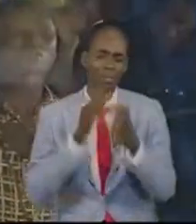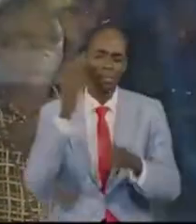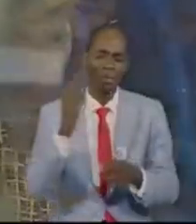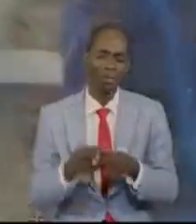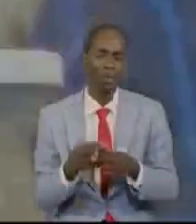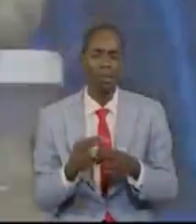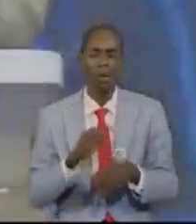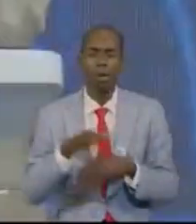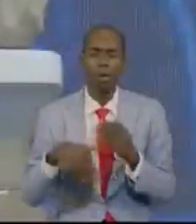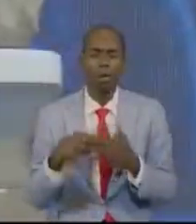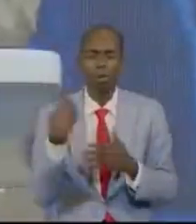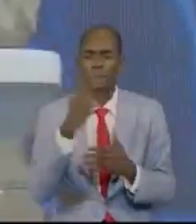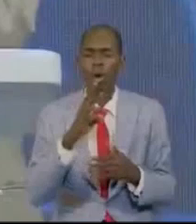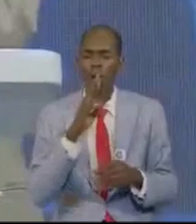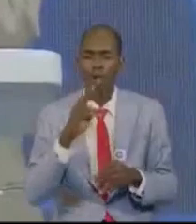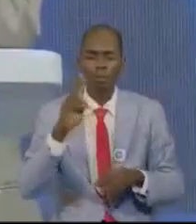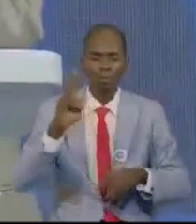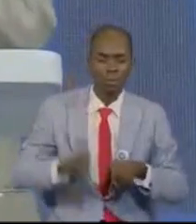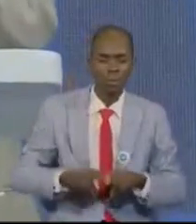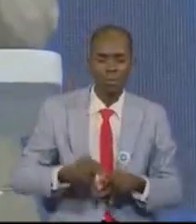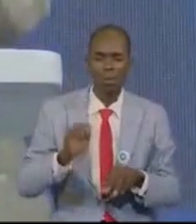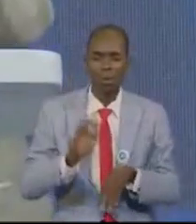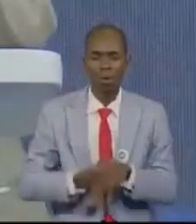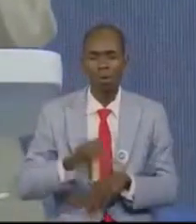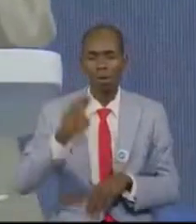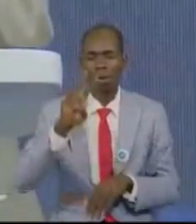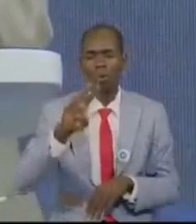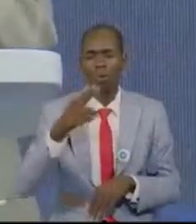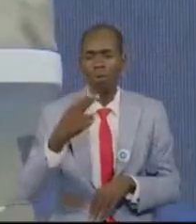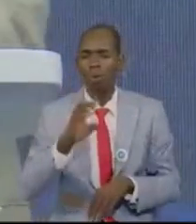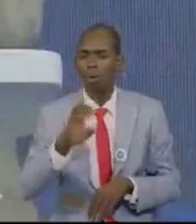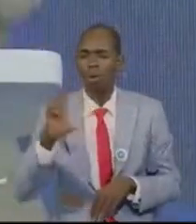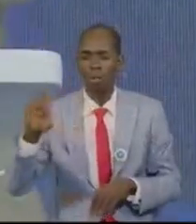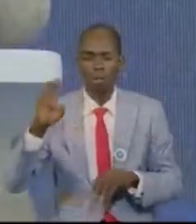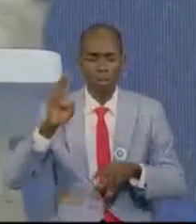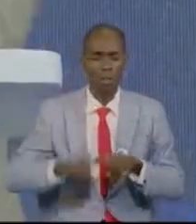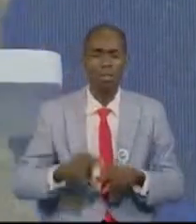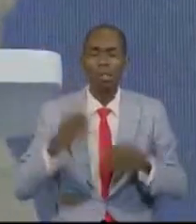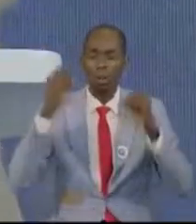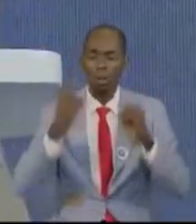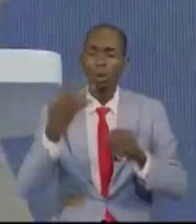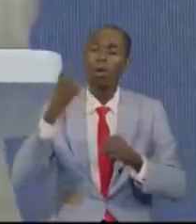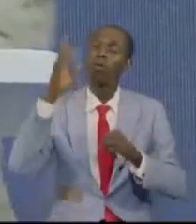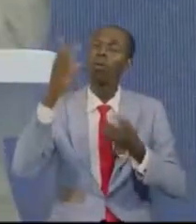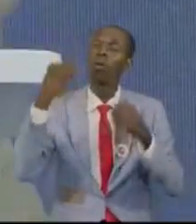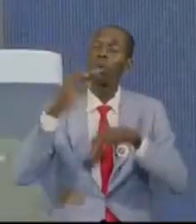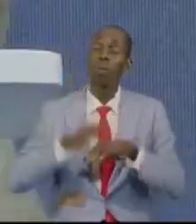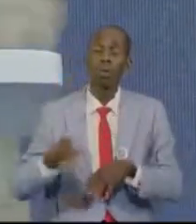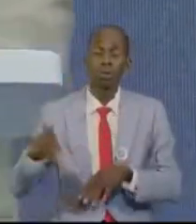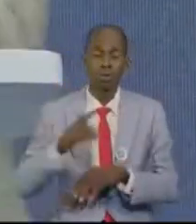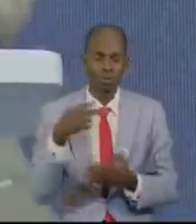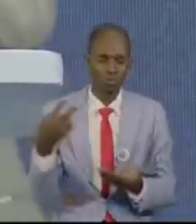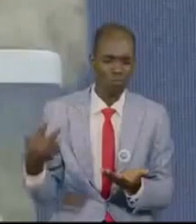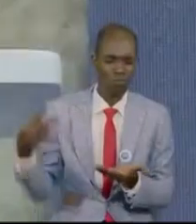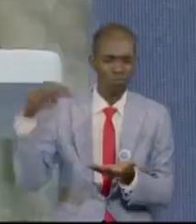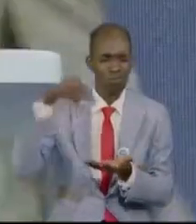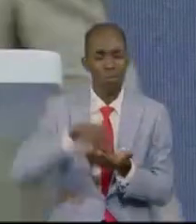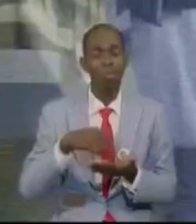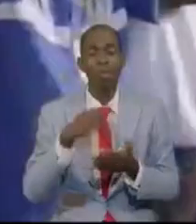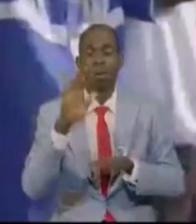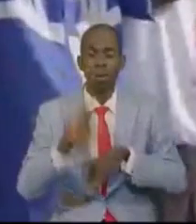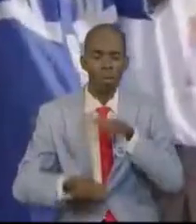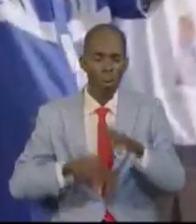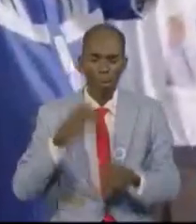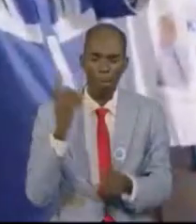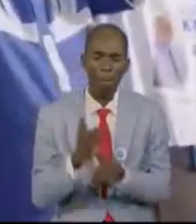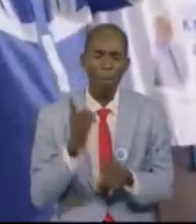Those who are in wheelchair, the power of God comes upon you now. Rise up and walk properly in